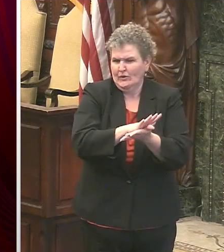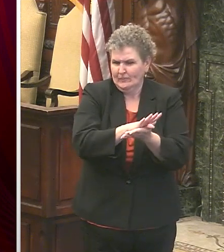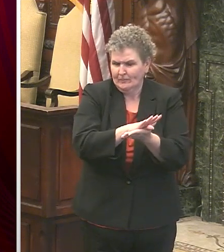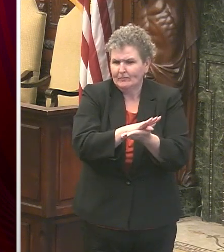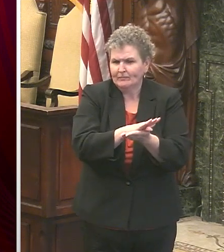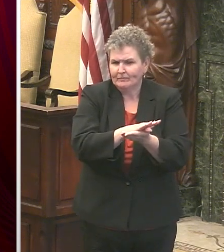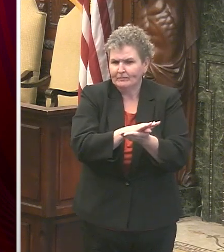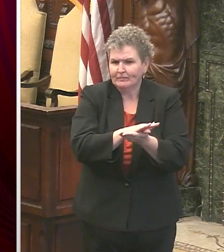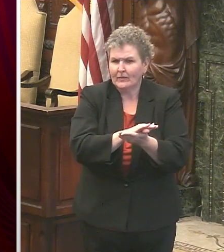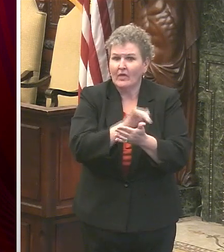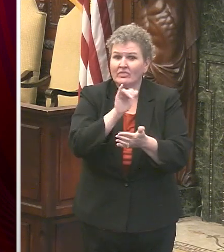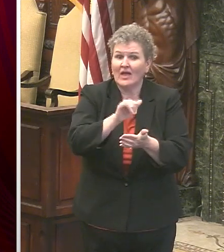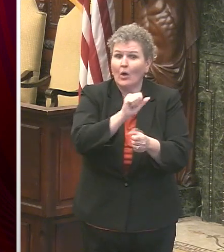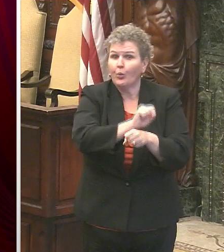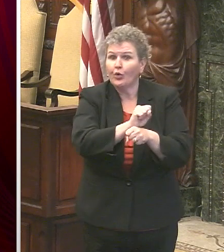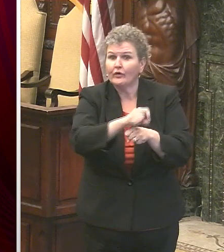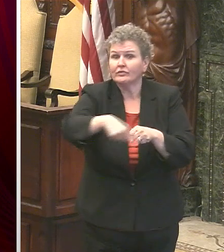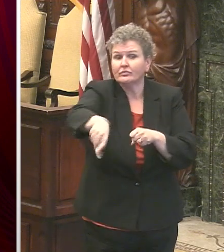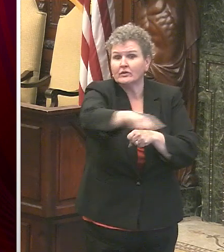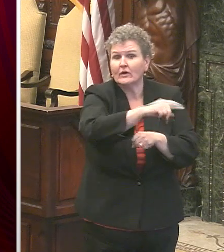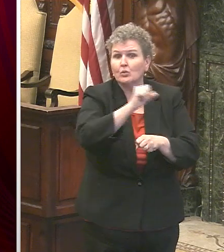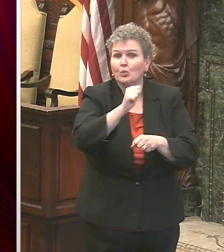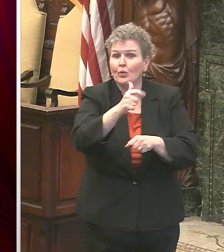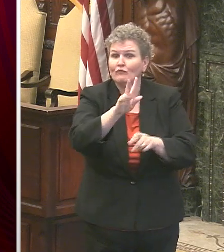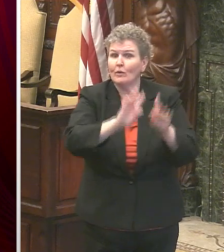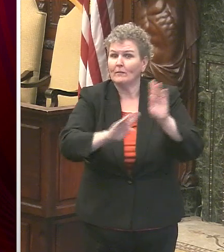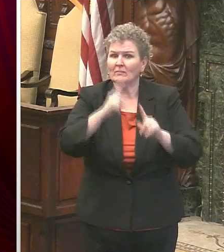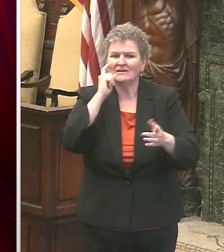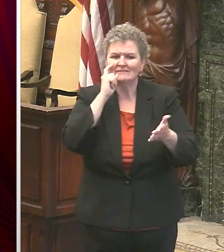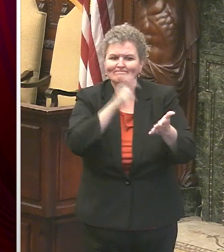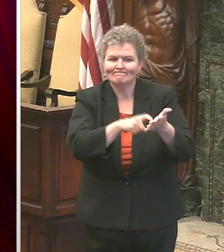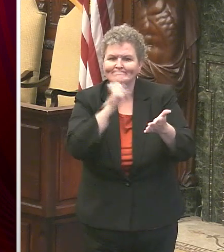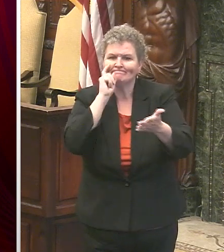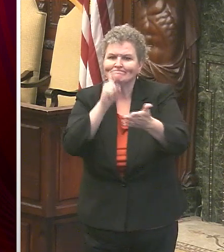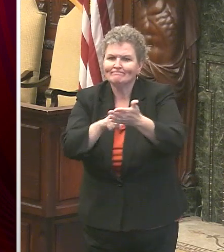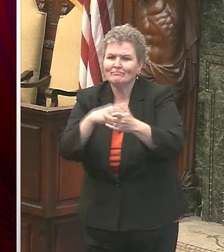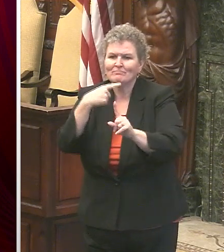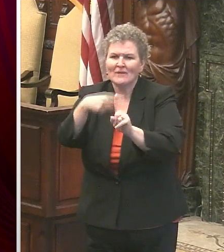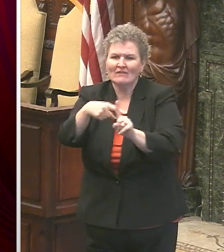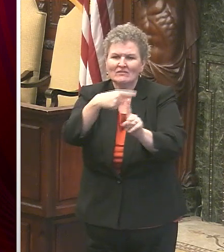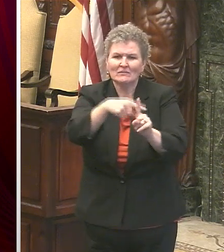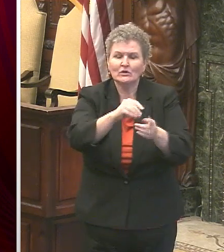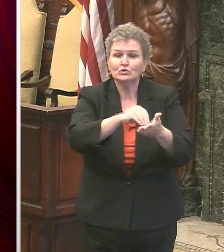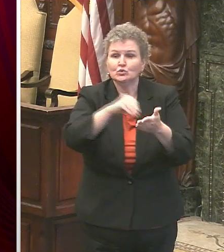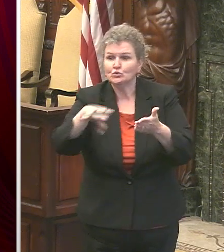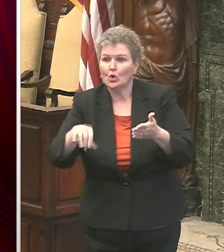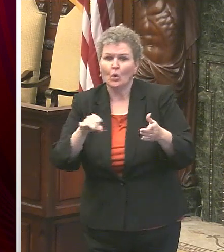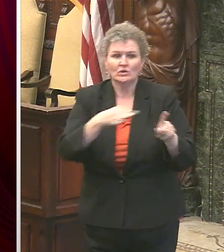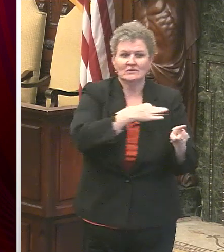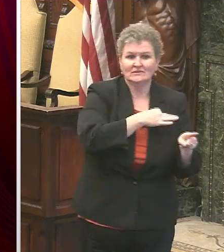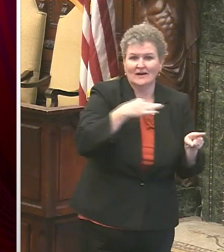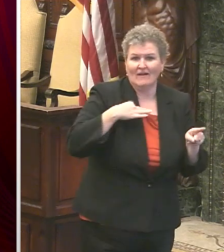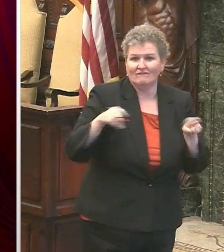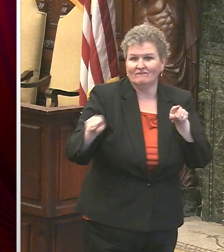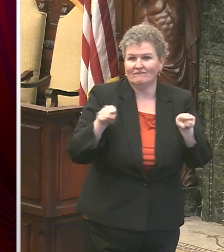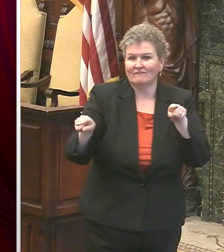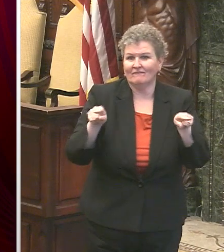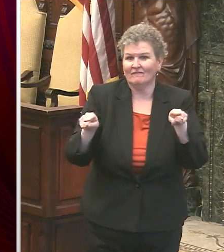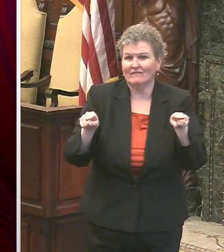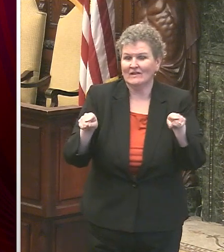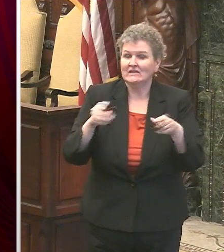work, we have identified 24 sites that have seen cases in students or staff. Some have had more than one